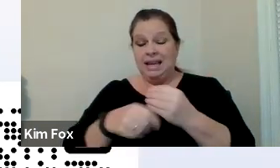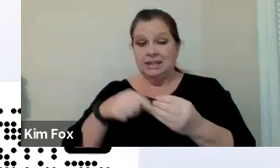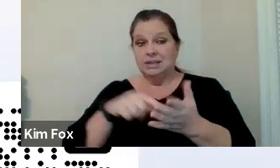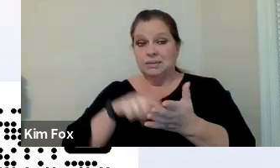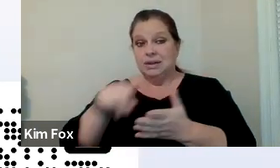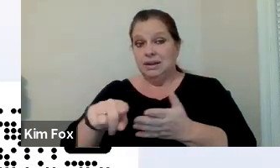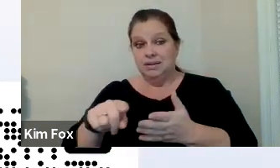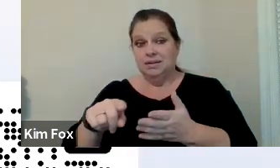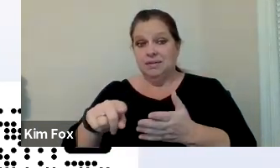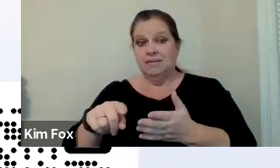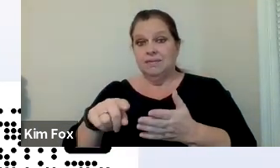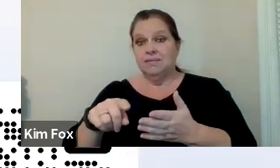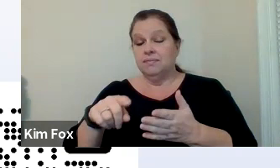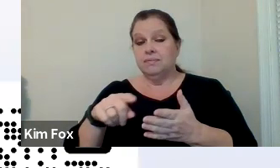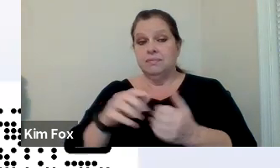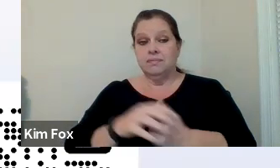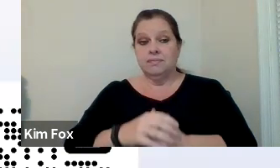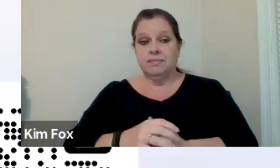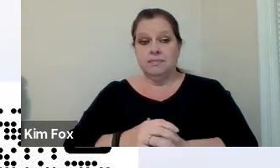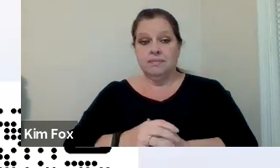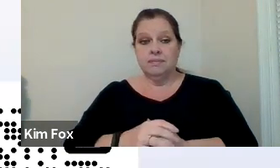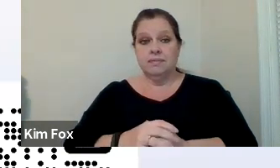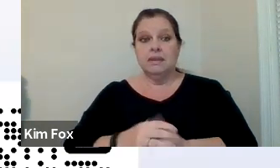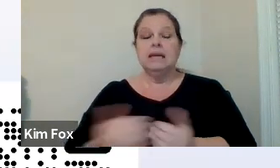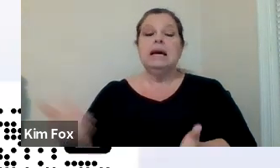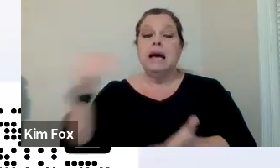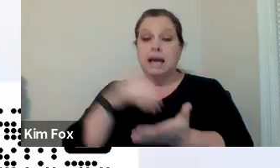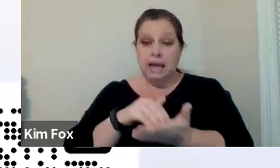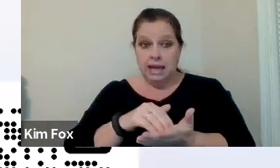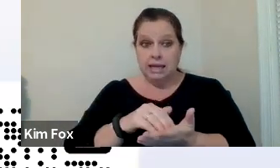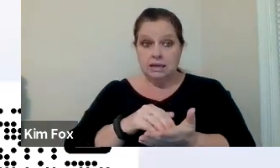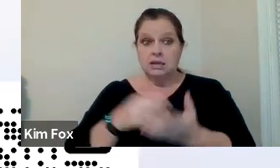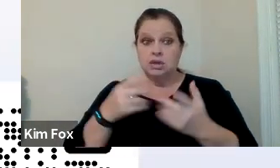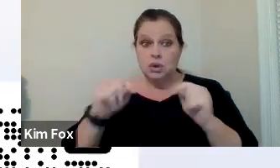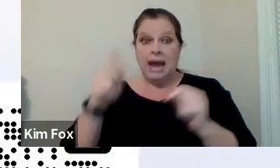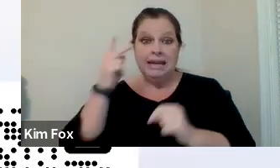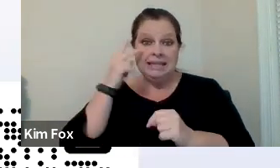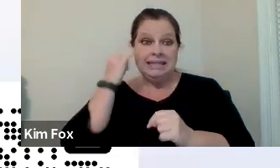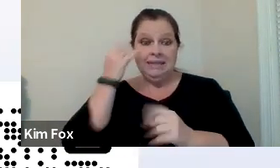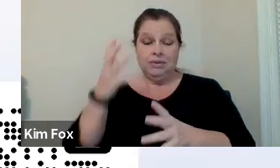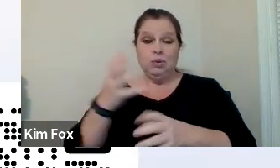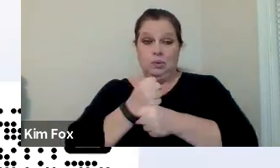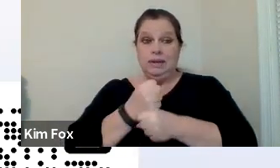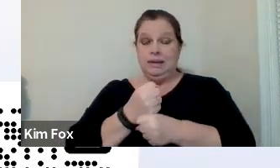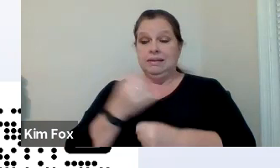grant, scholarship, or similar program. So again, try and see if you can get the Yellow Ribbon.